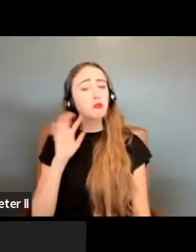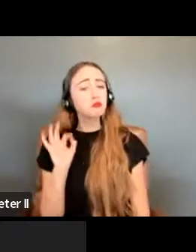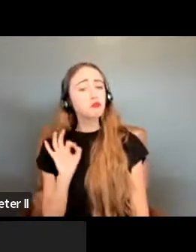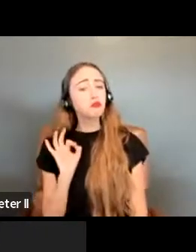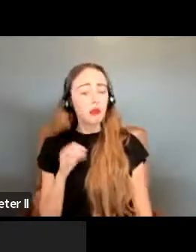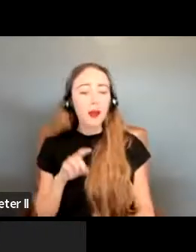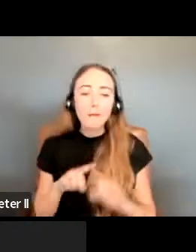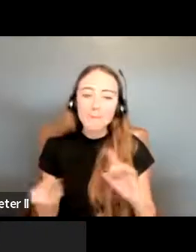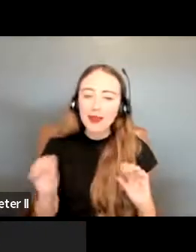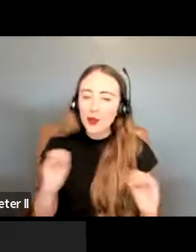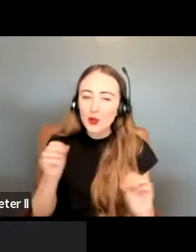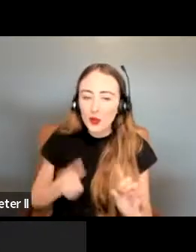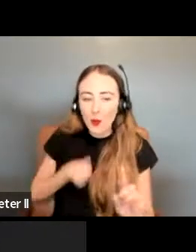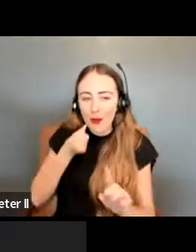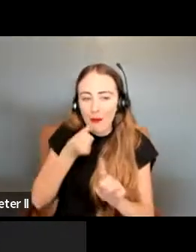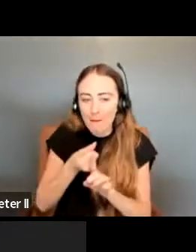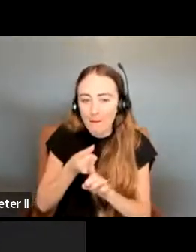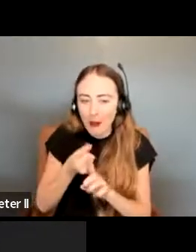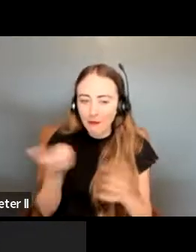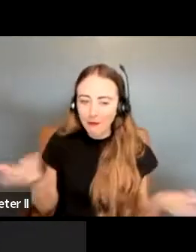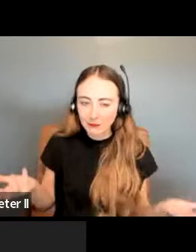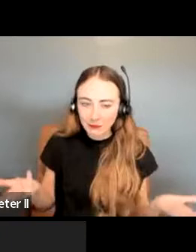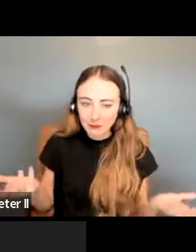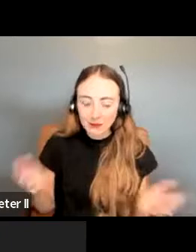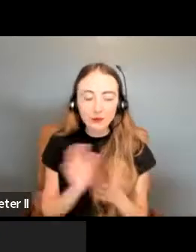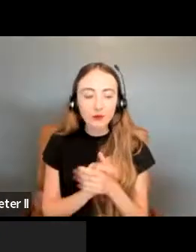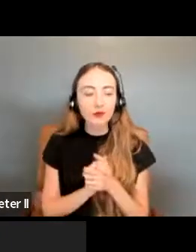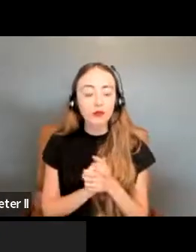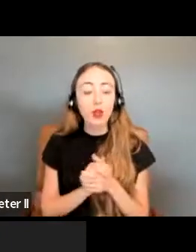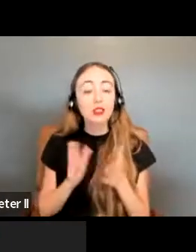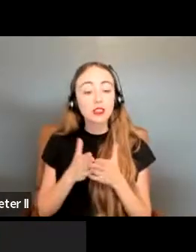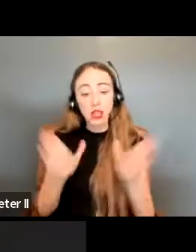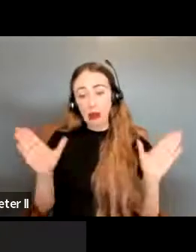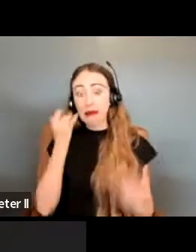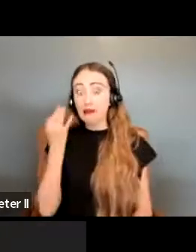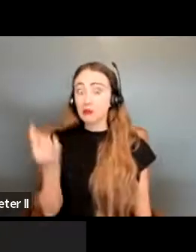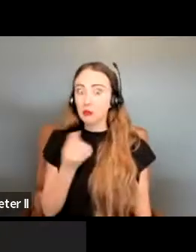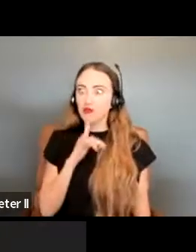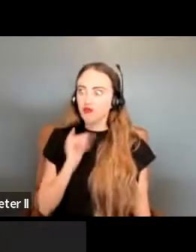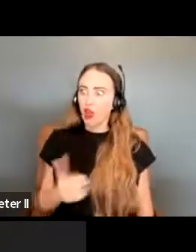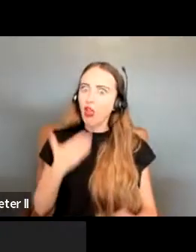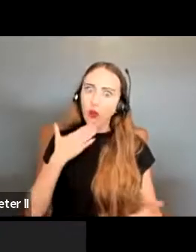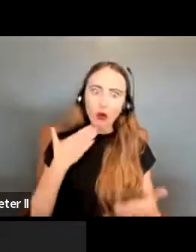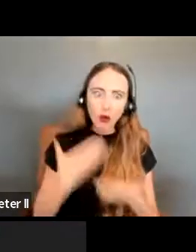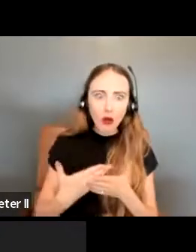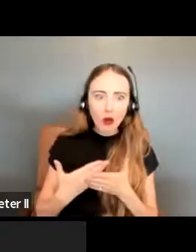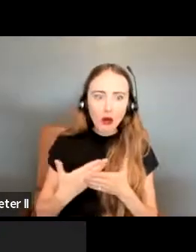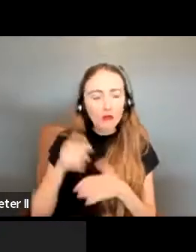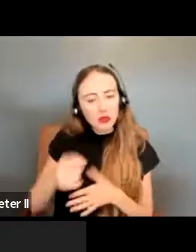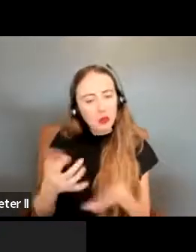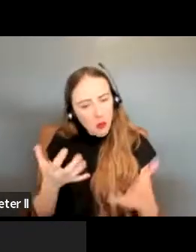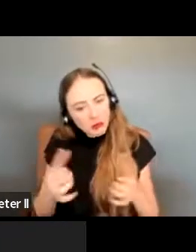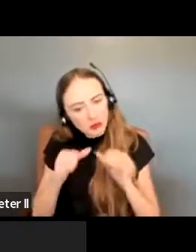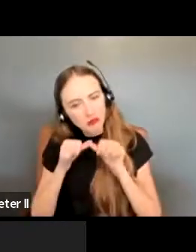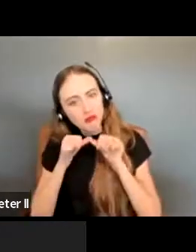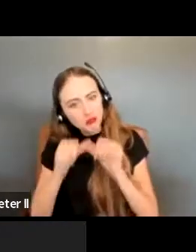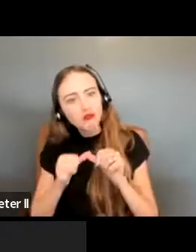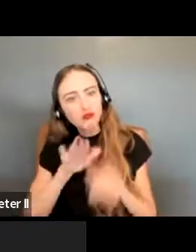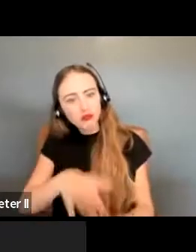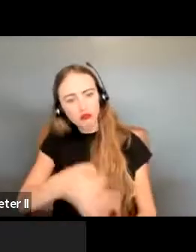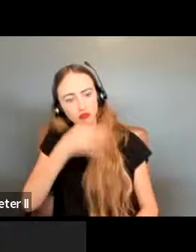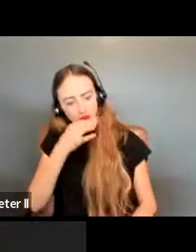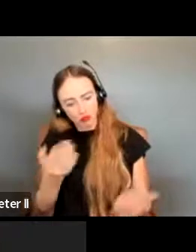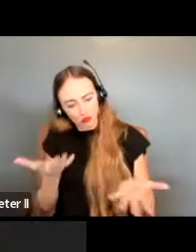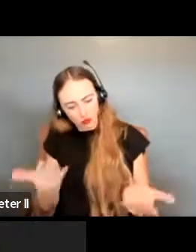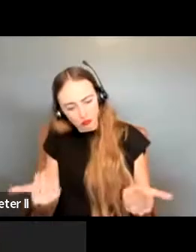but it has no effect given our experience. Moreover, if someone is really good, the council should want to maintain that expertise on the WMATA